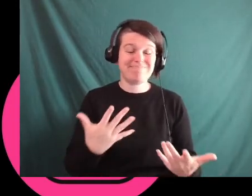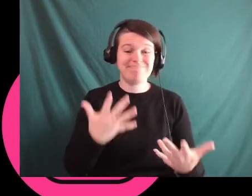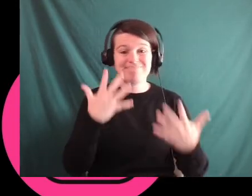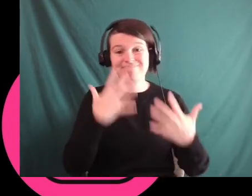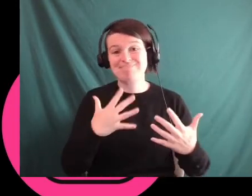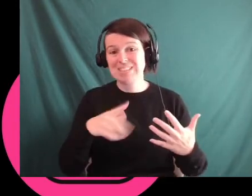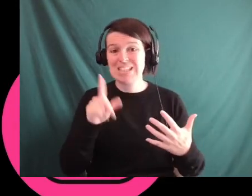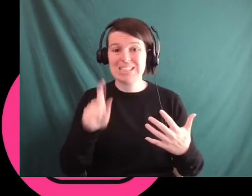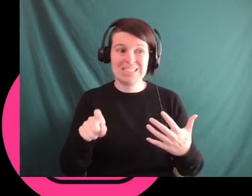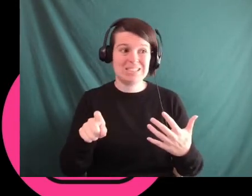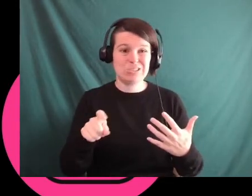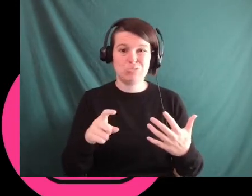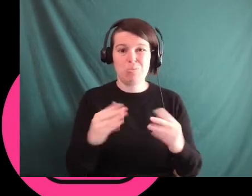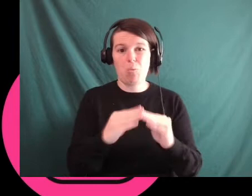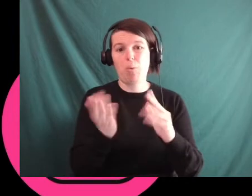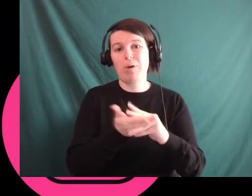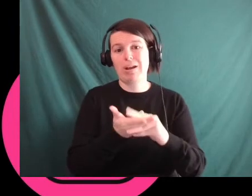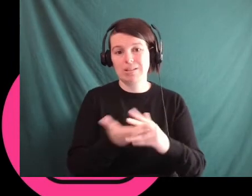take more breaks.